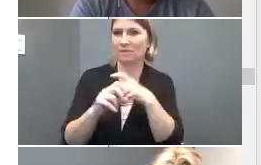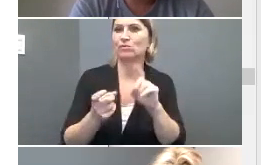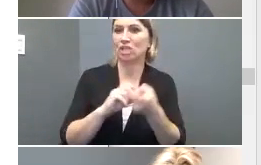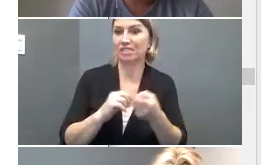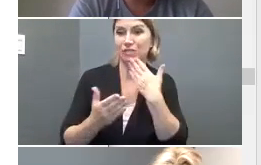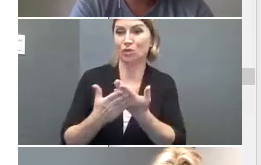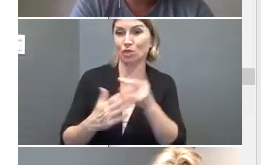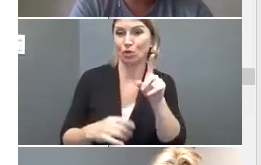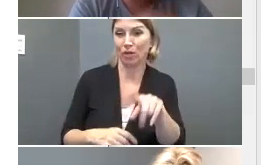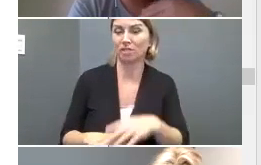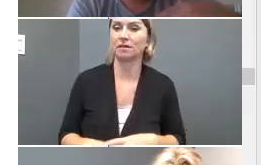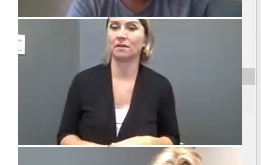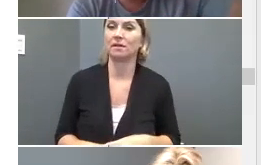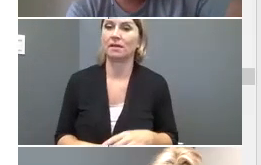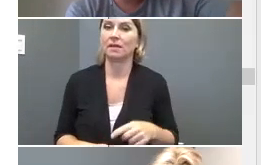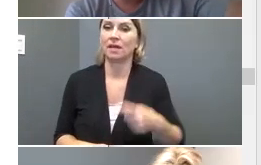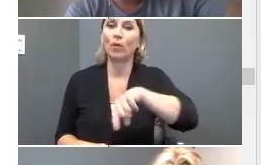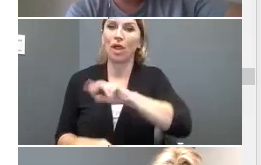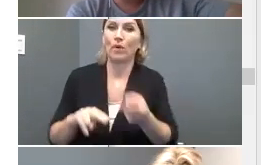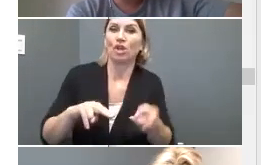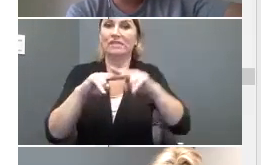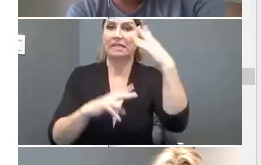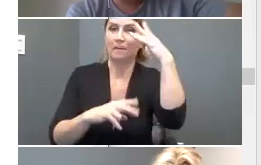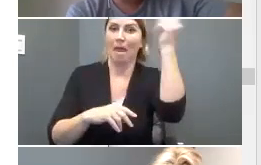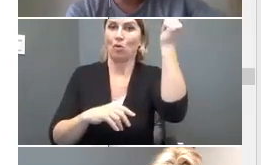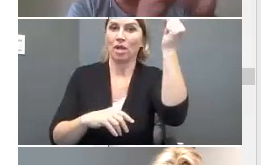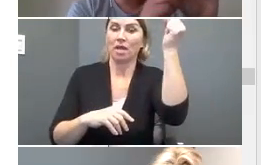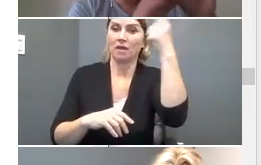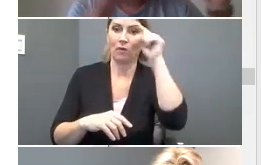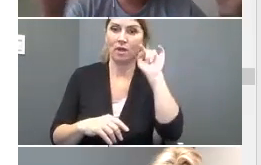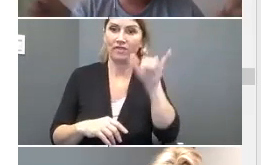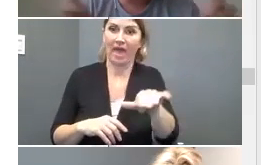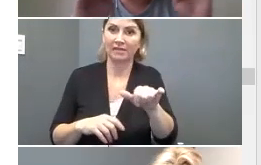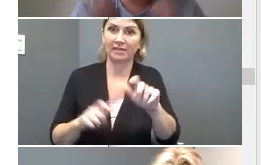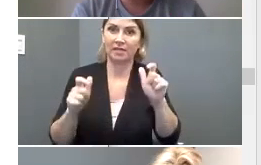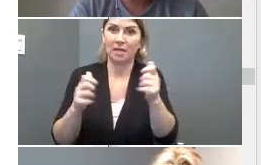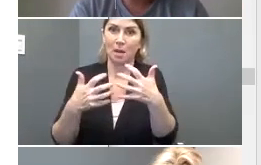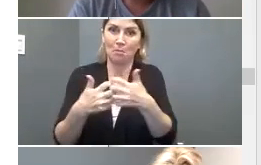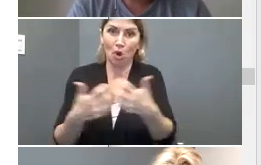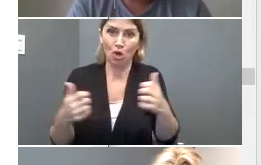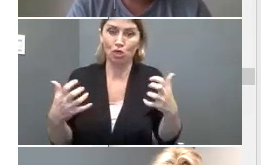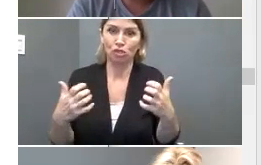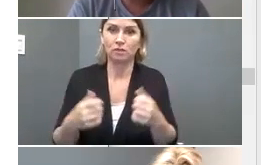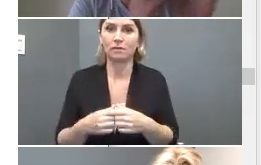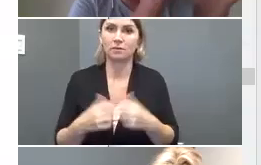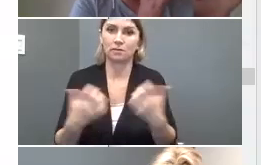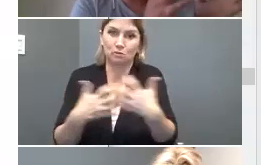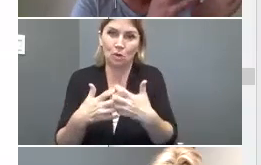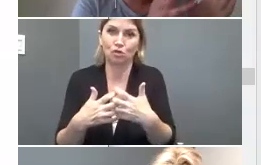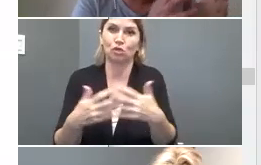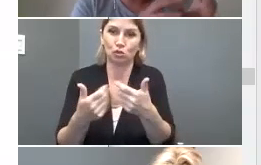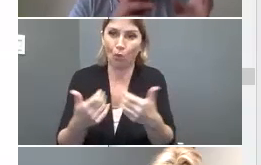catch. Since we are increasing the memory requirement of this merge sort by requiring more than